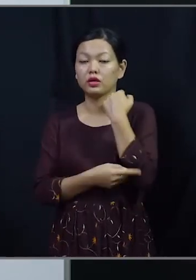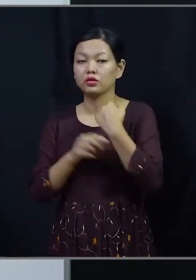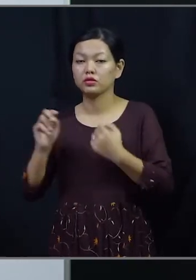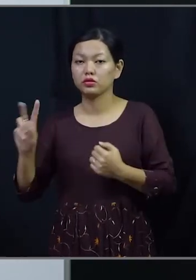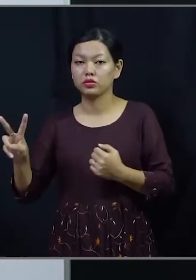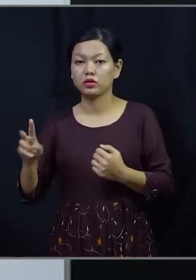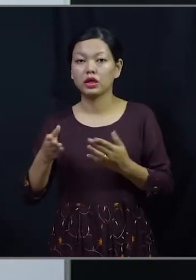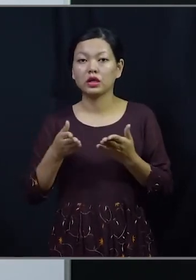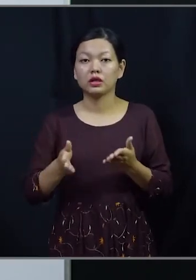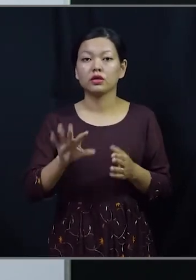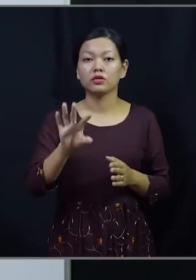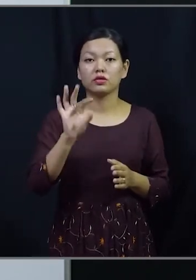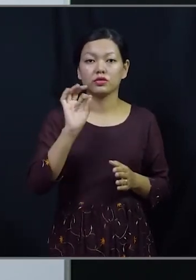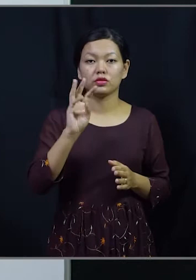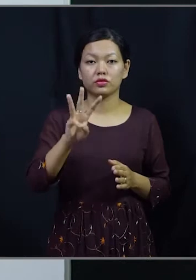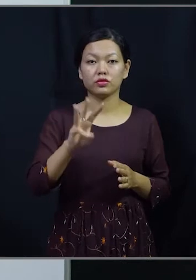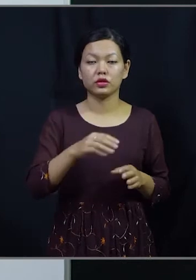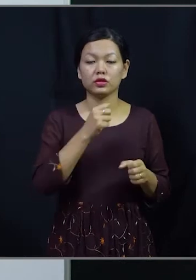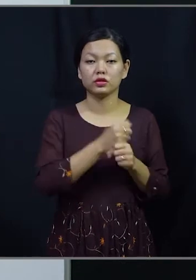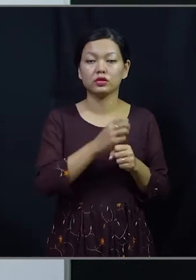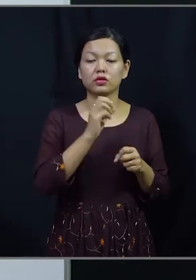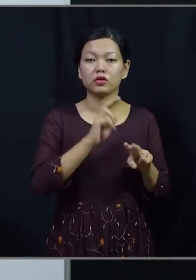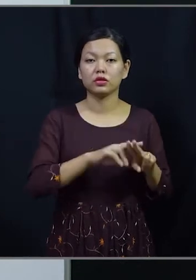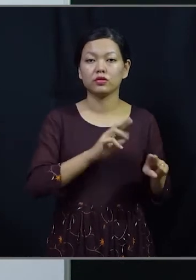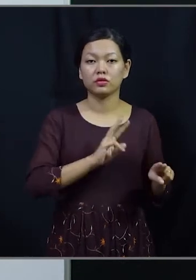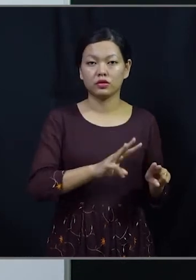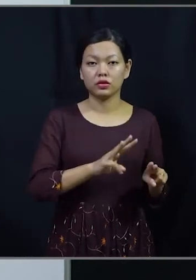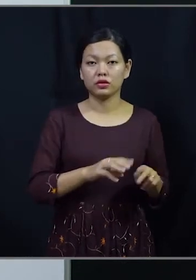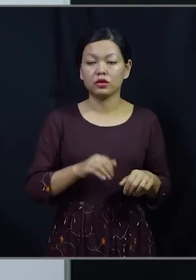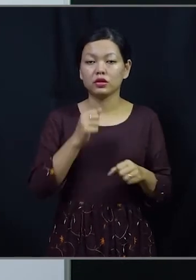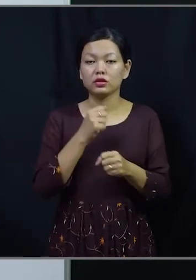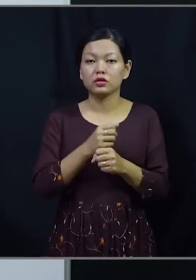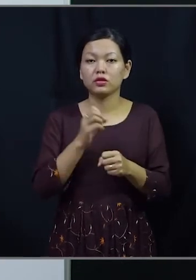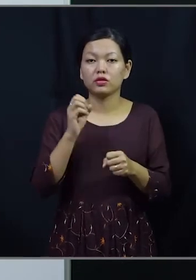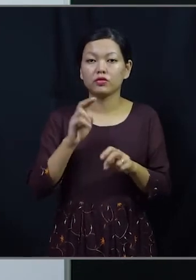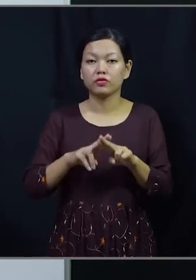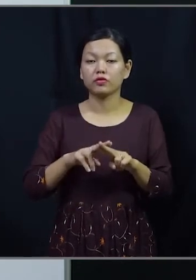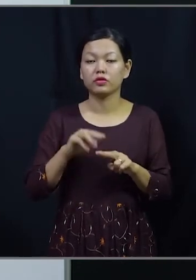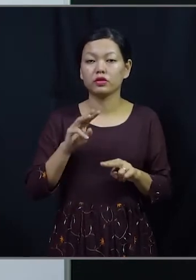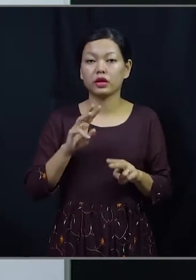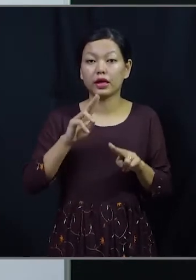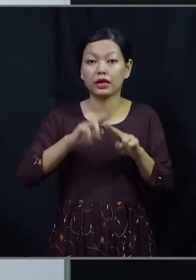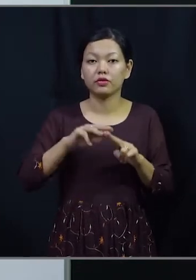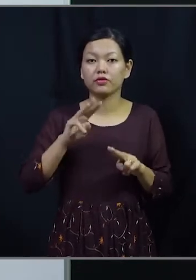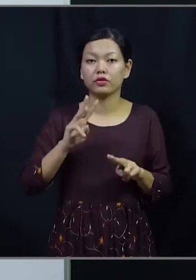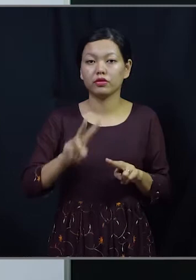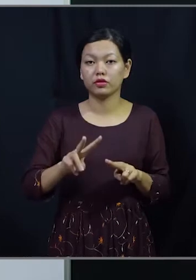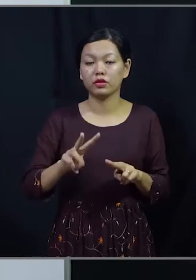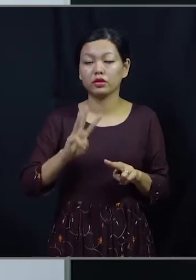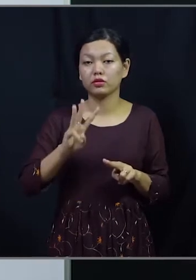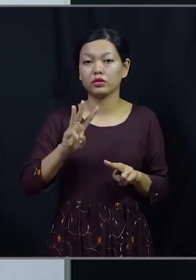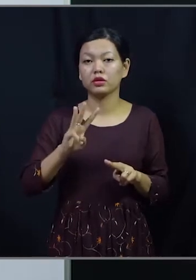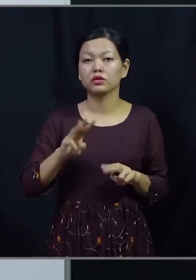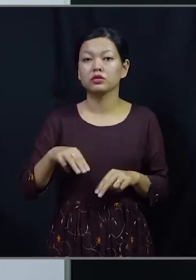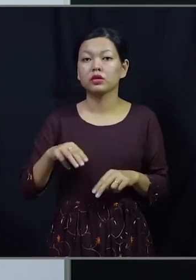then GOF3 is G of F3. So F3 is equal to C.